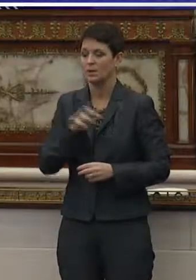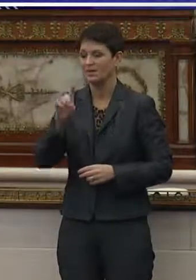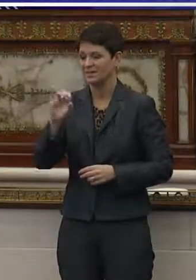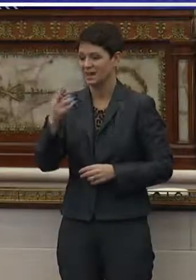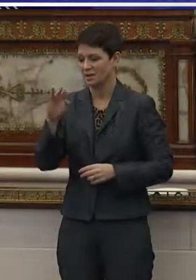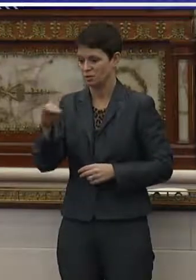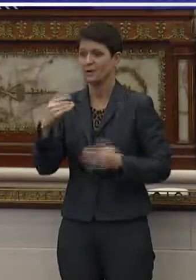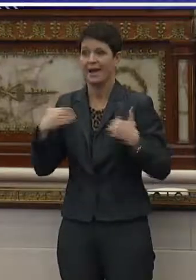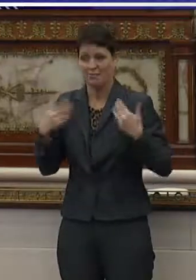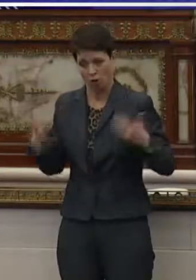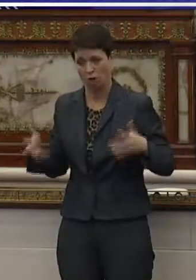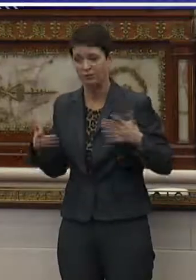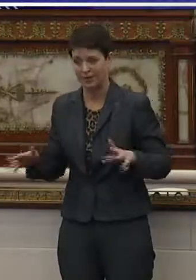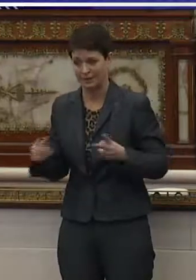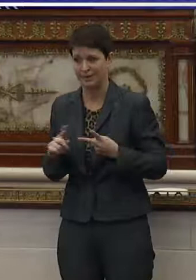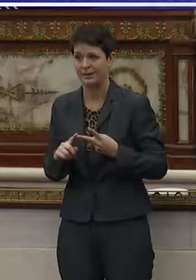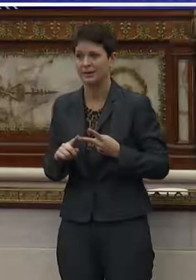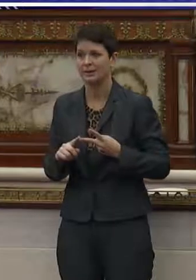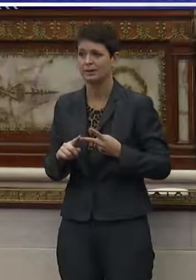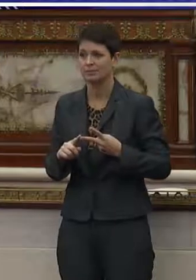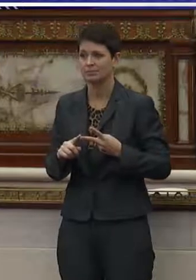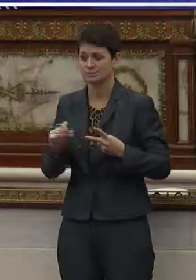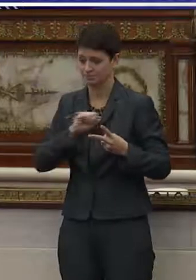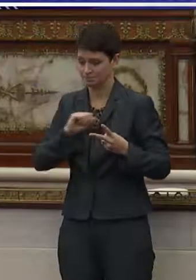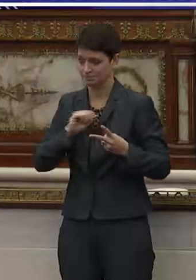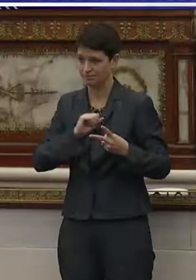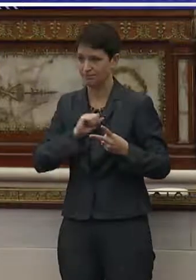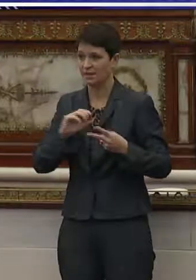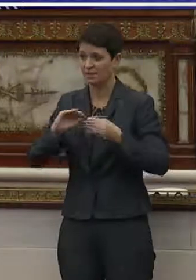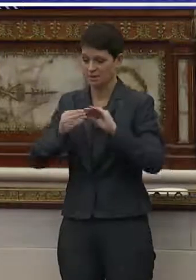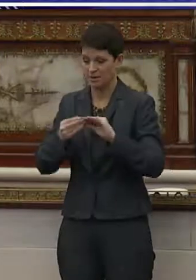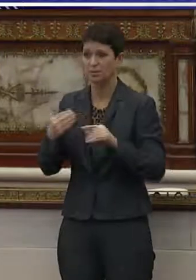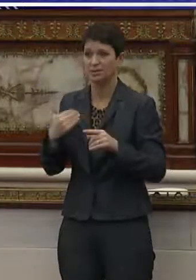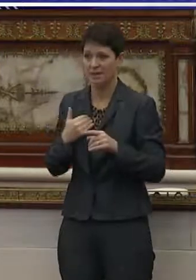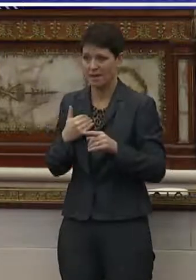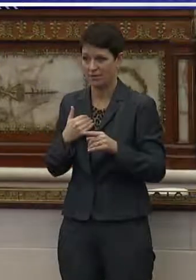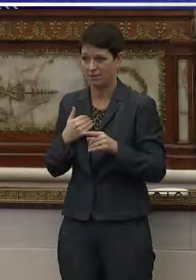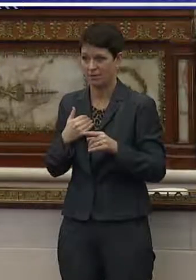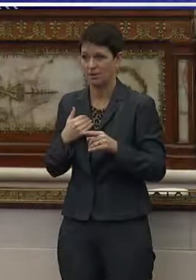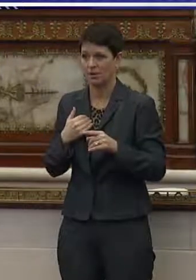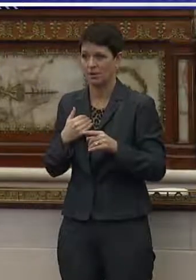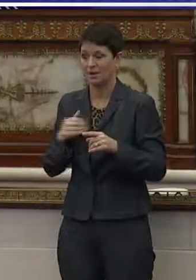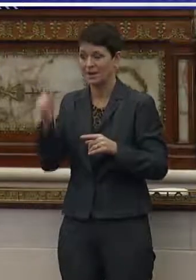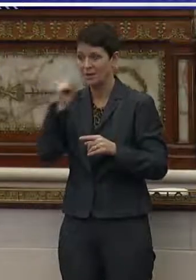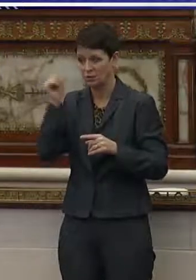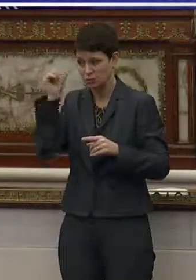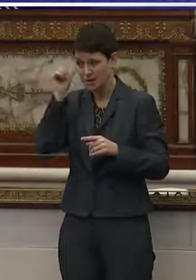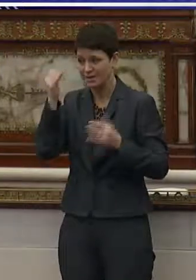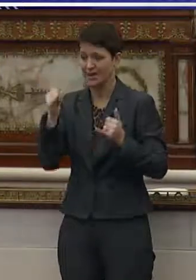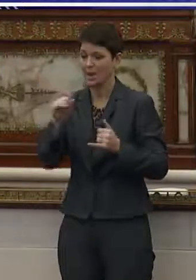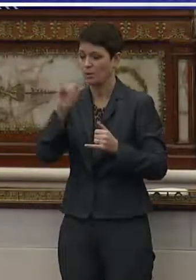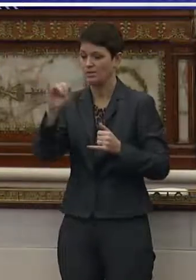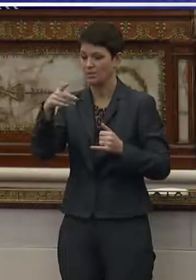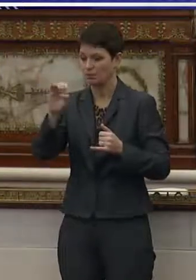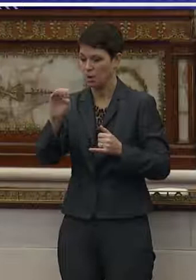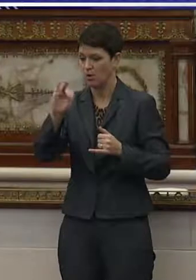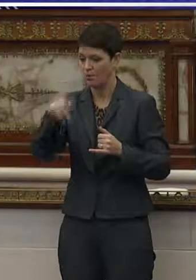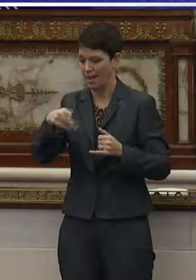website right now. It does have, you see those numbers, and as of yesterday, now we have the zip code